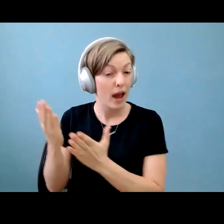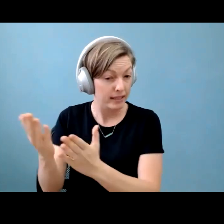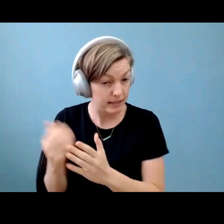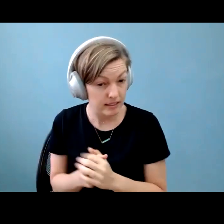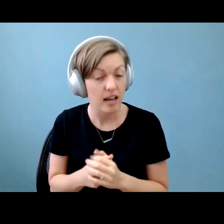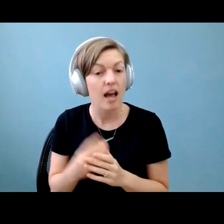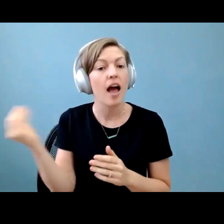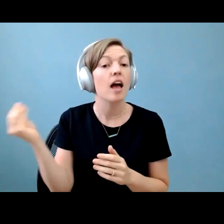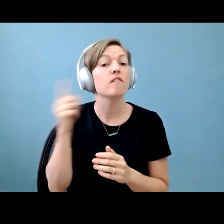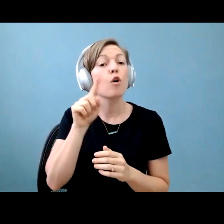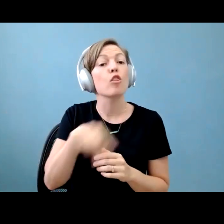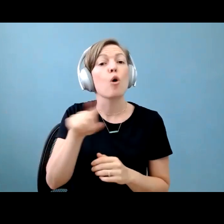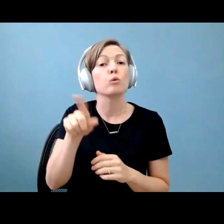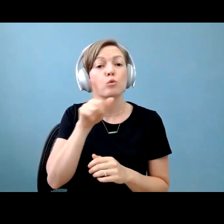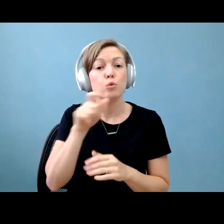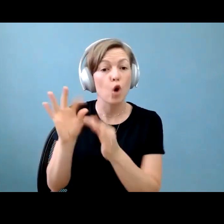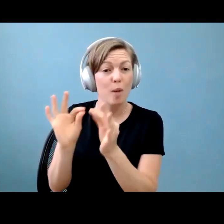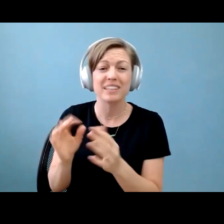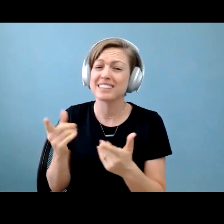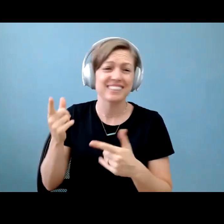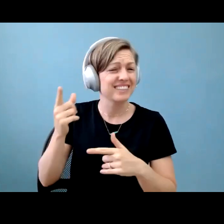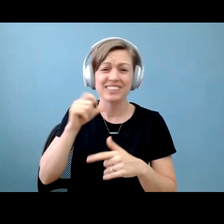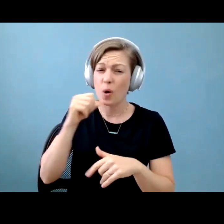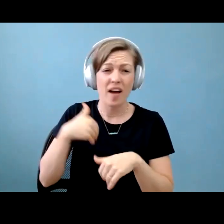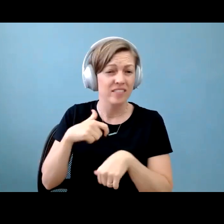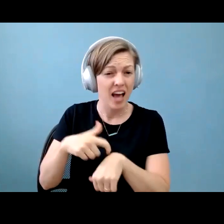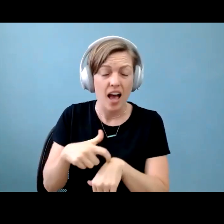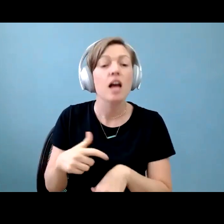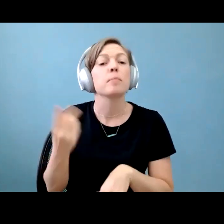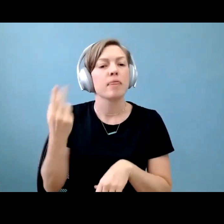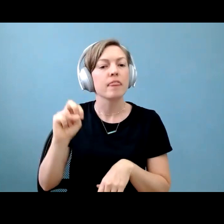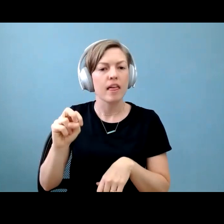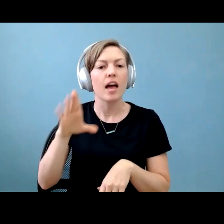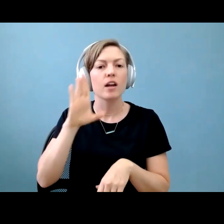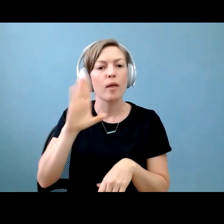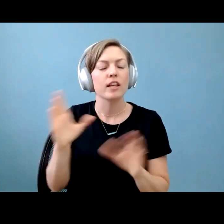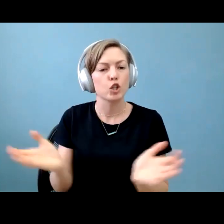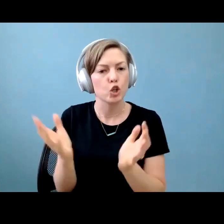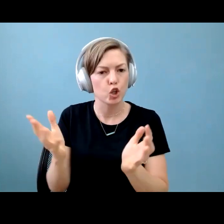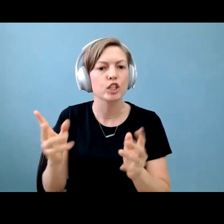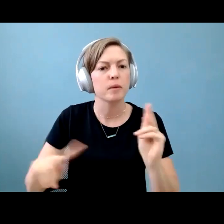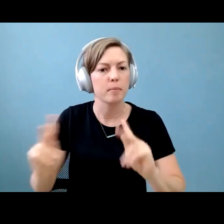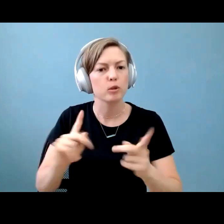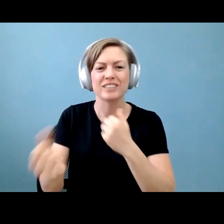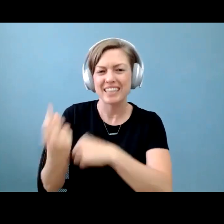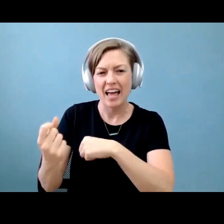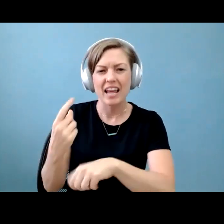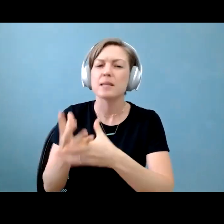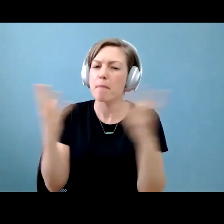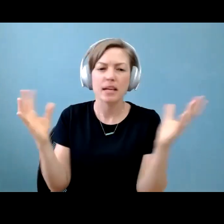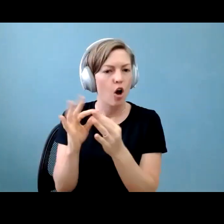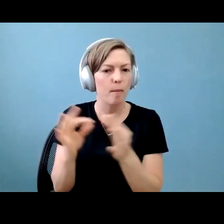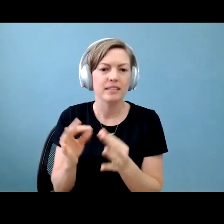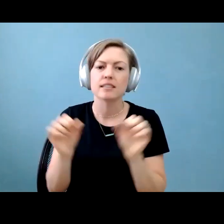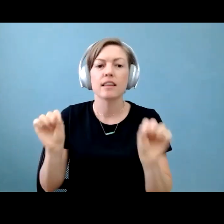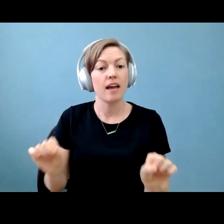For those whose comments we won't be able to get to, we would still encourage people to send as many comments as they can,